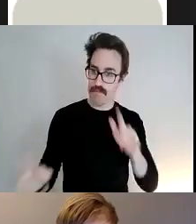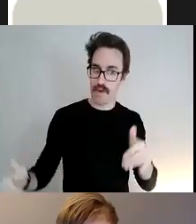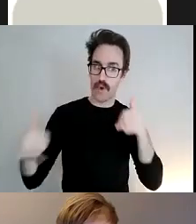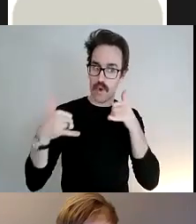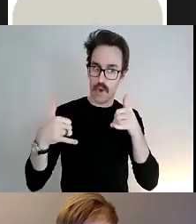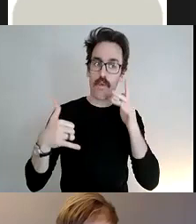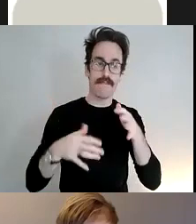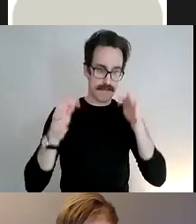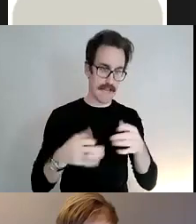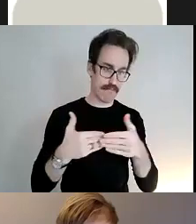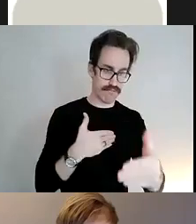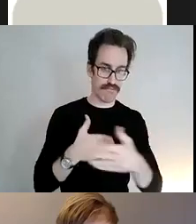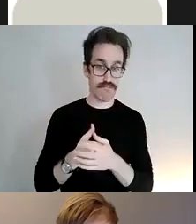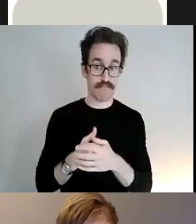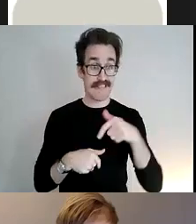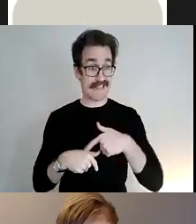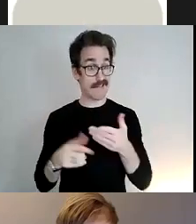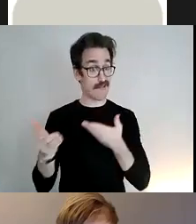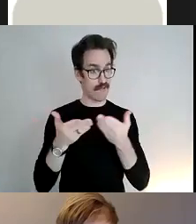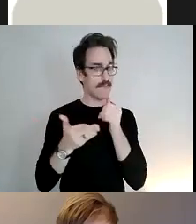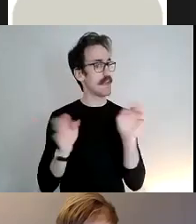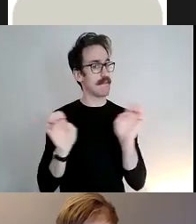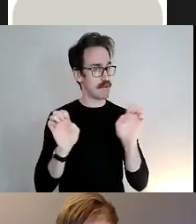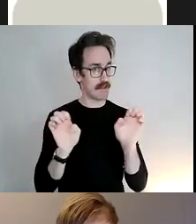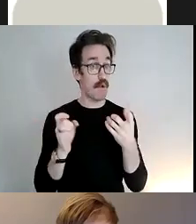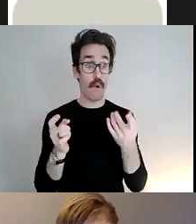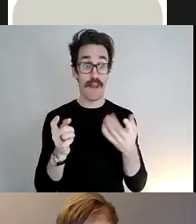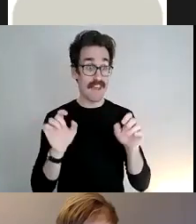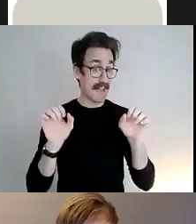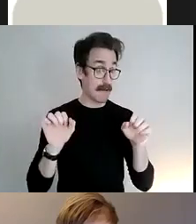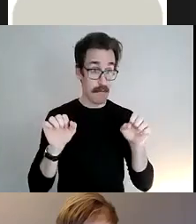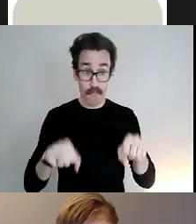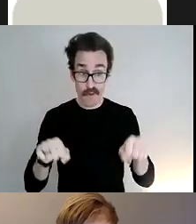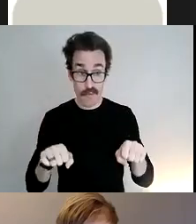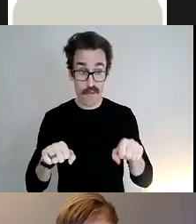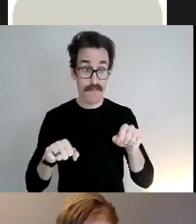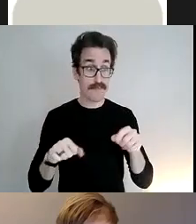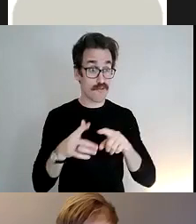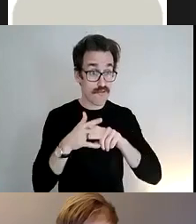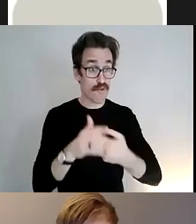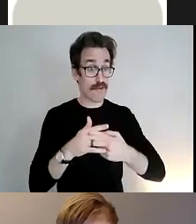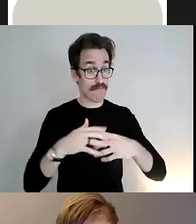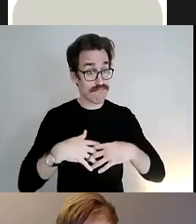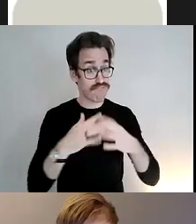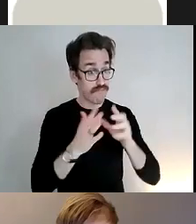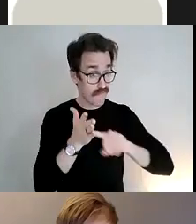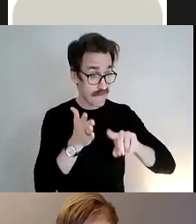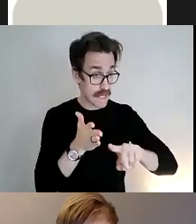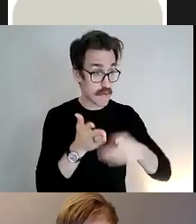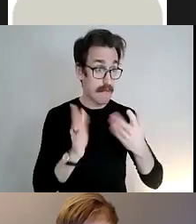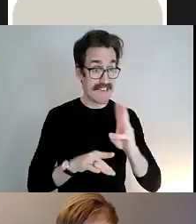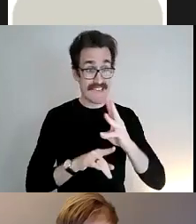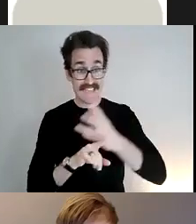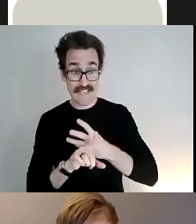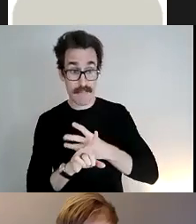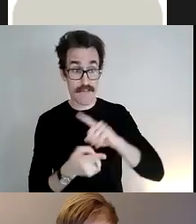emergency service. So our investigations can take on average 6 to 9 months before we get any authority if the end result is that we need